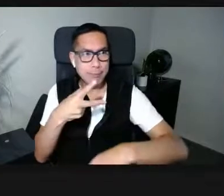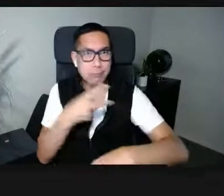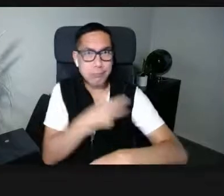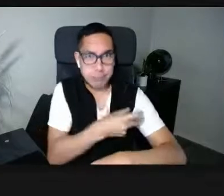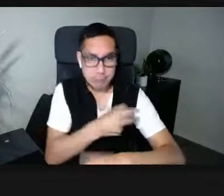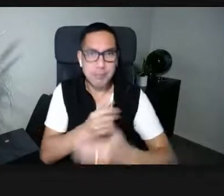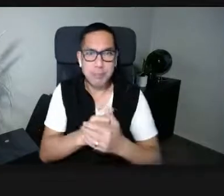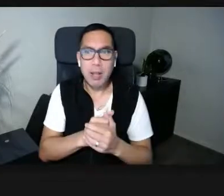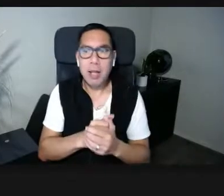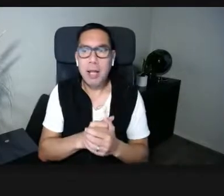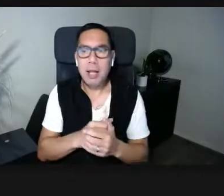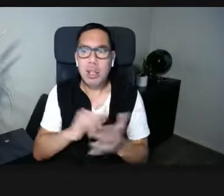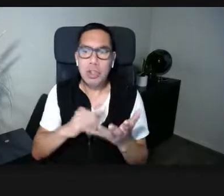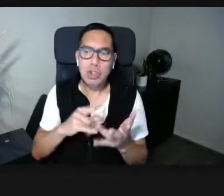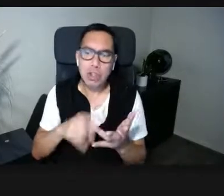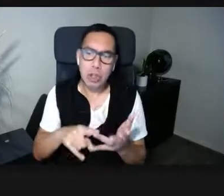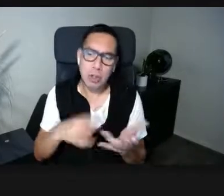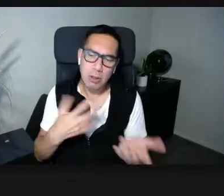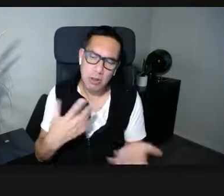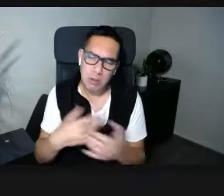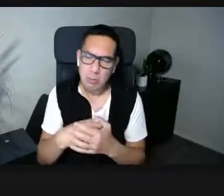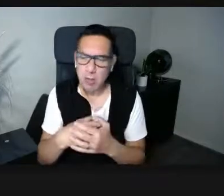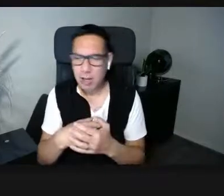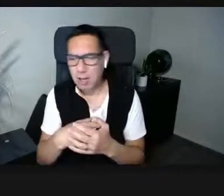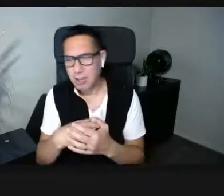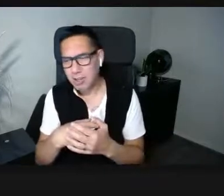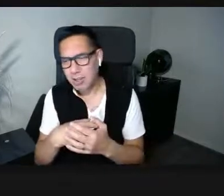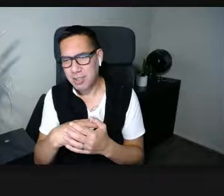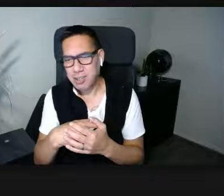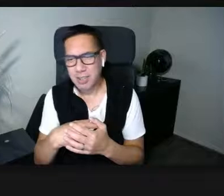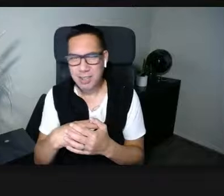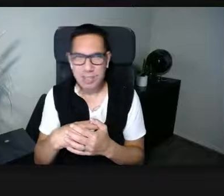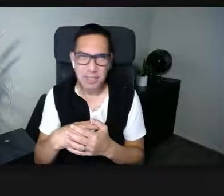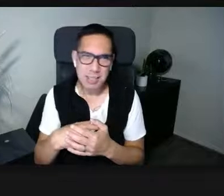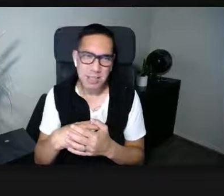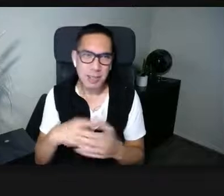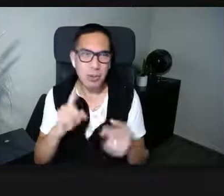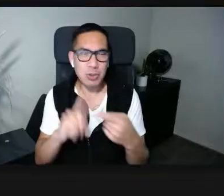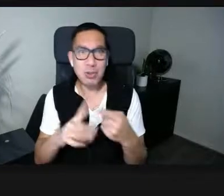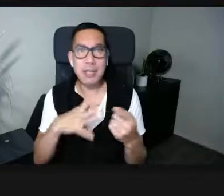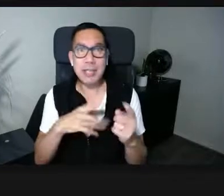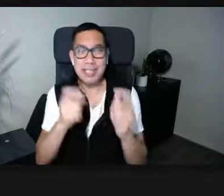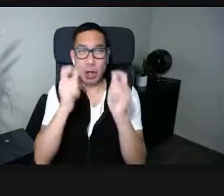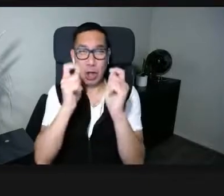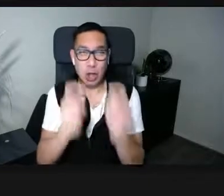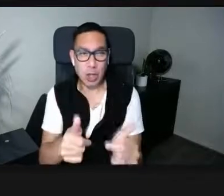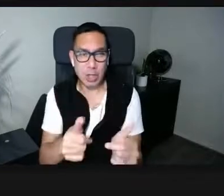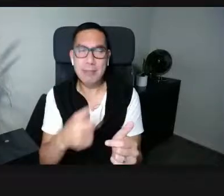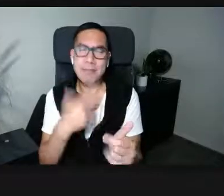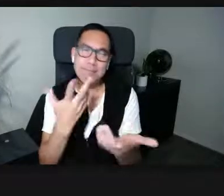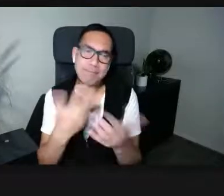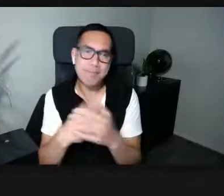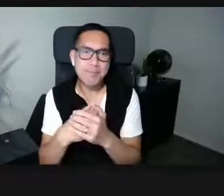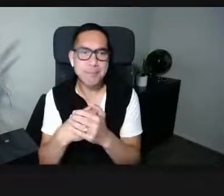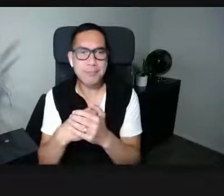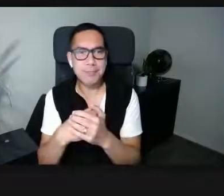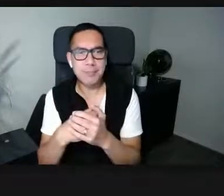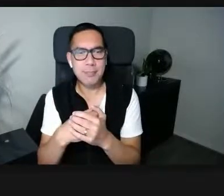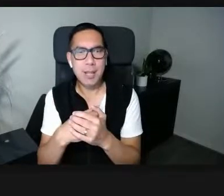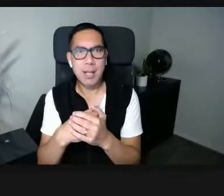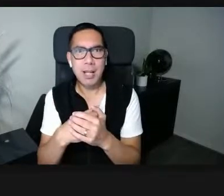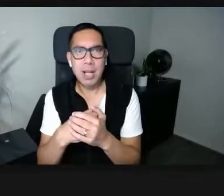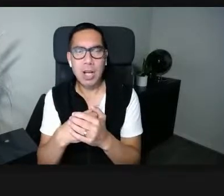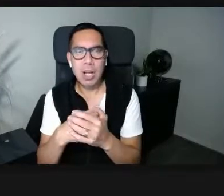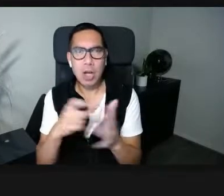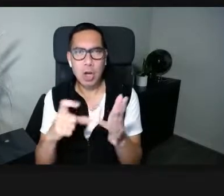So yeah, there would still need to be the earlier, this is the thing, it's not collaterals will buy